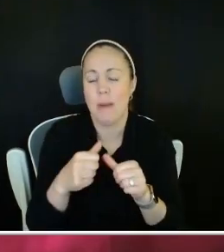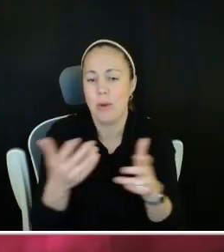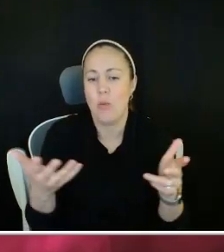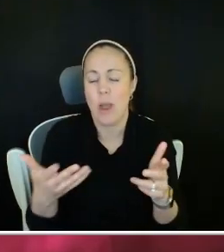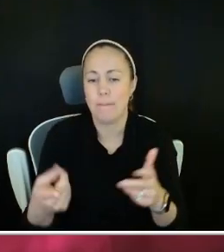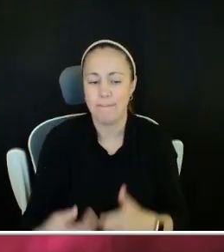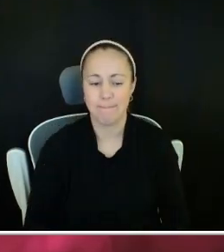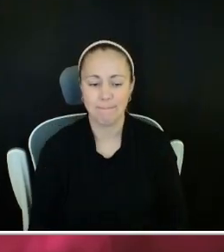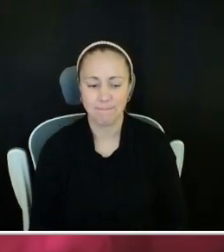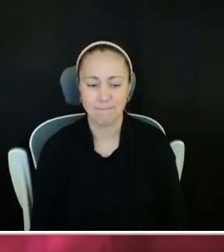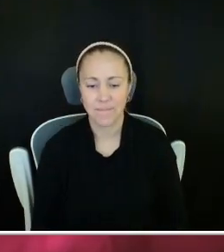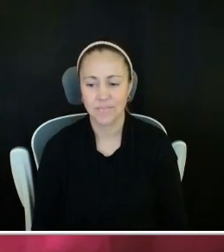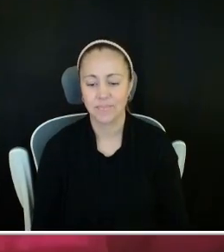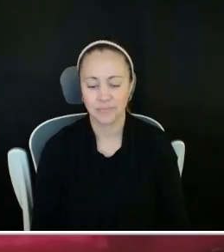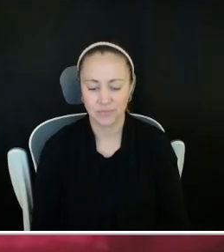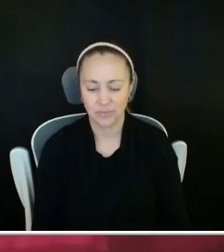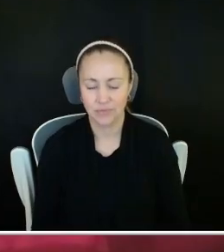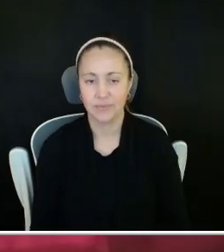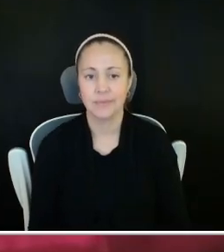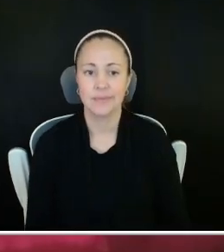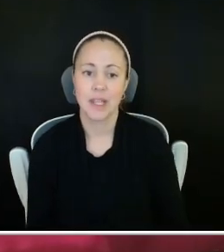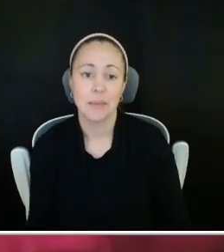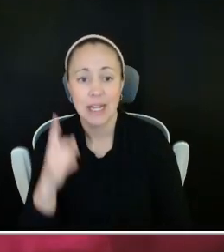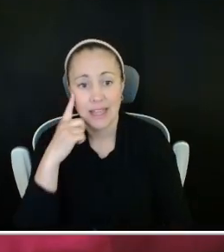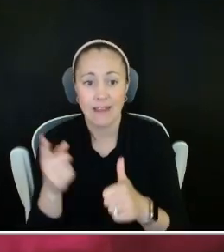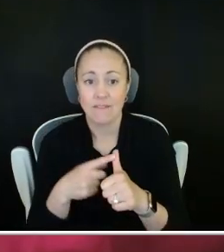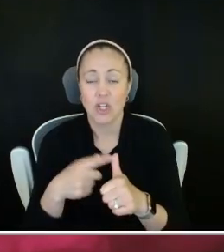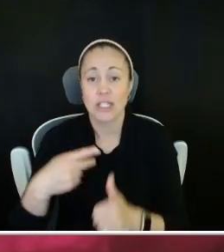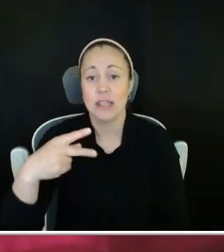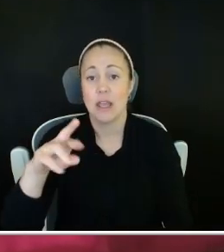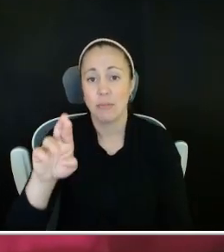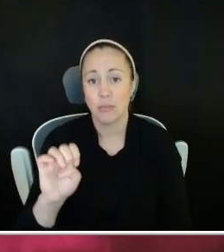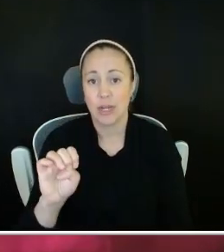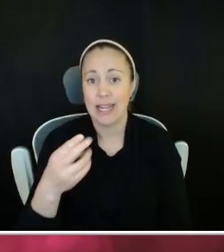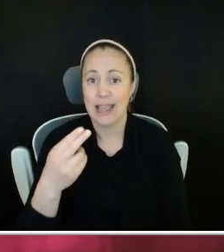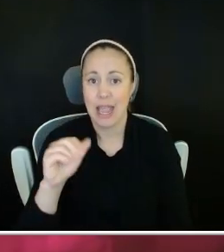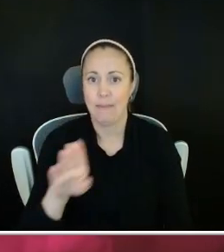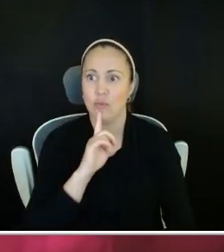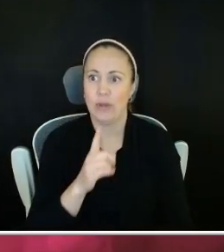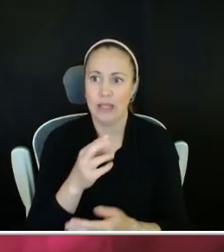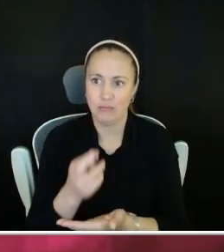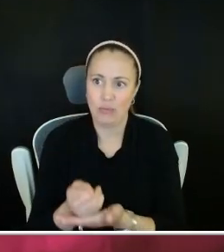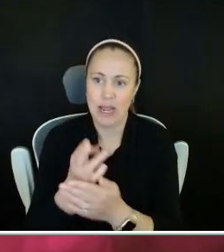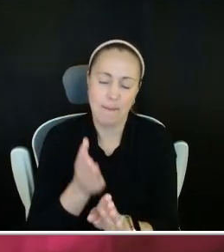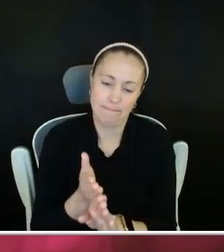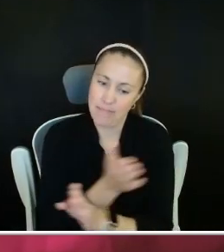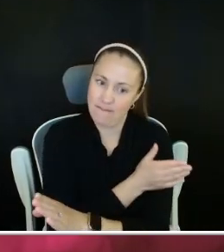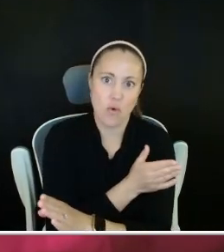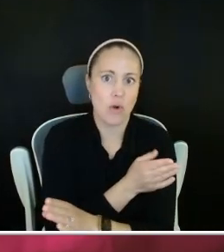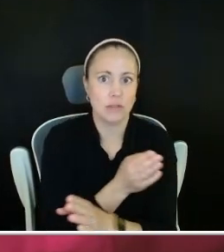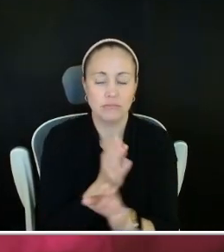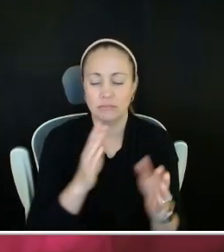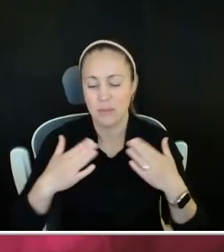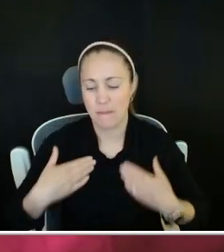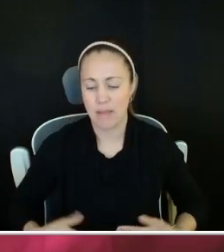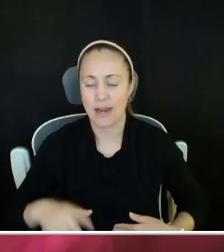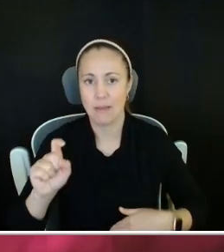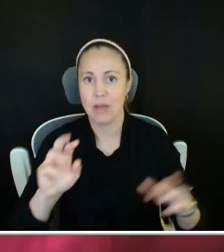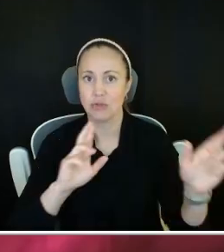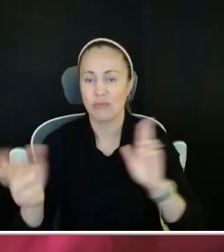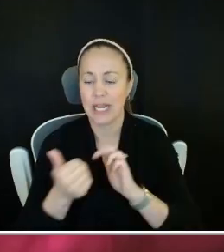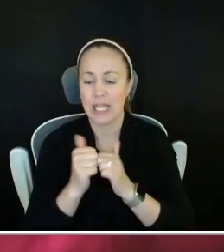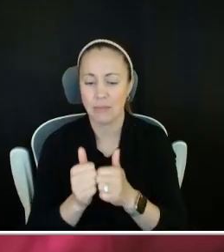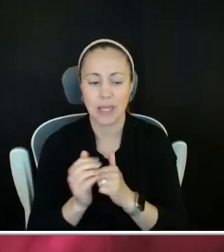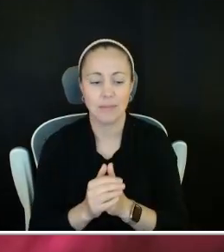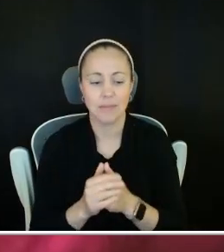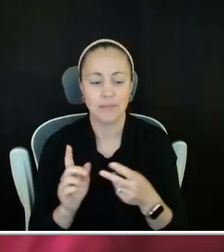I think the bottom line is, number one, prehab. Get your body ready to compete. Number two is, if you're